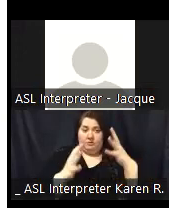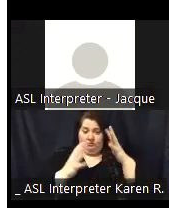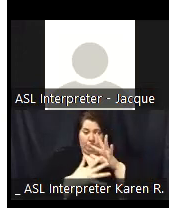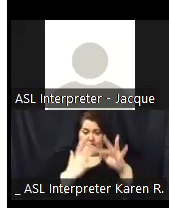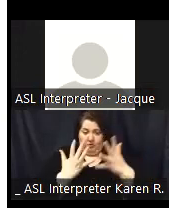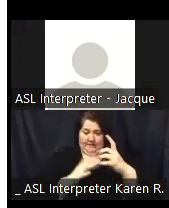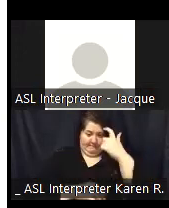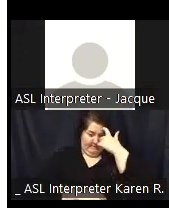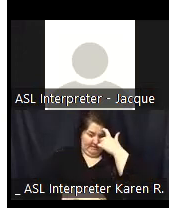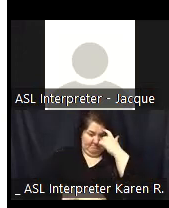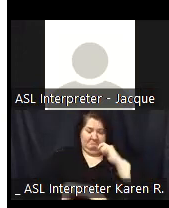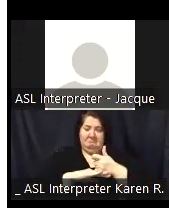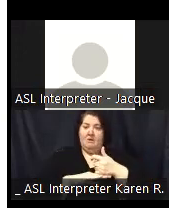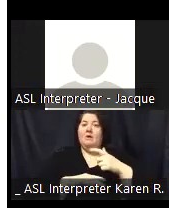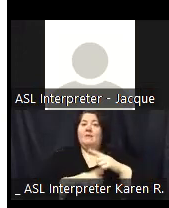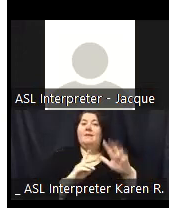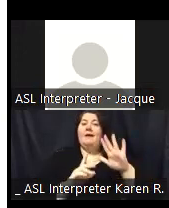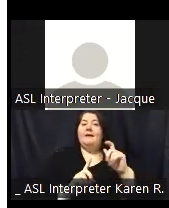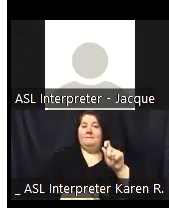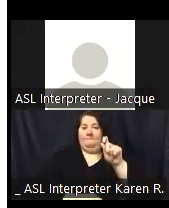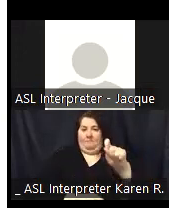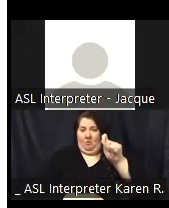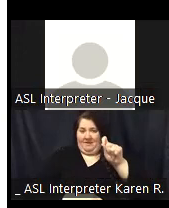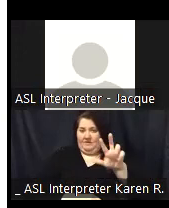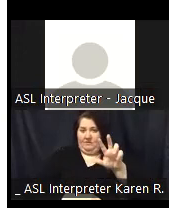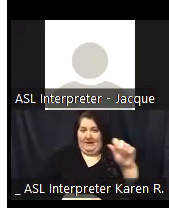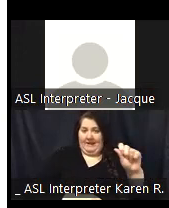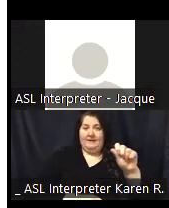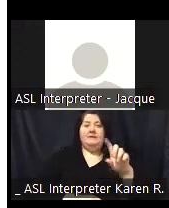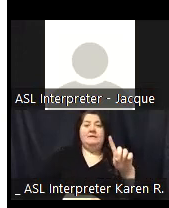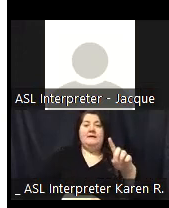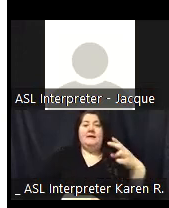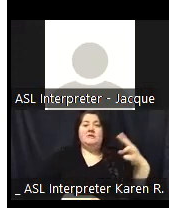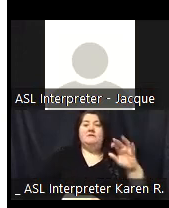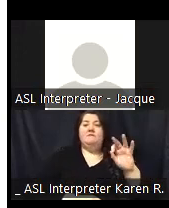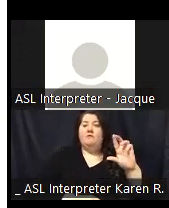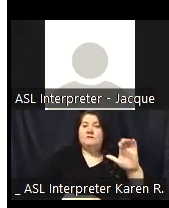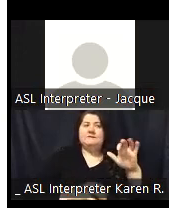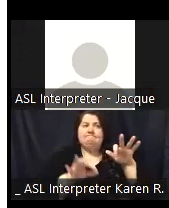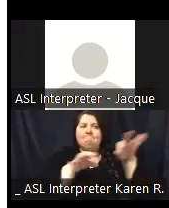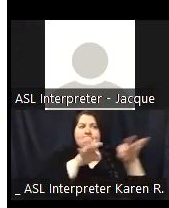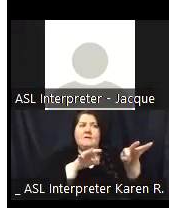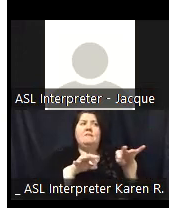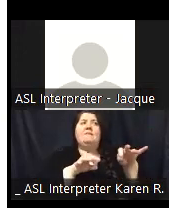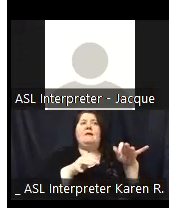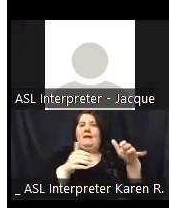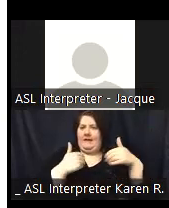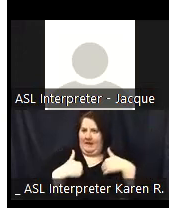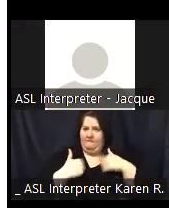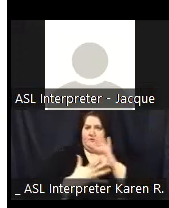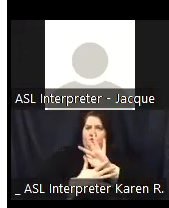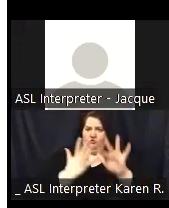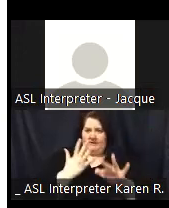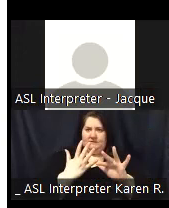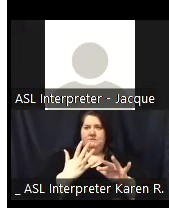what it means is the DHH FRC explains to the family that they get to choose, that they have a choice between